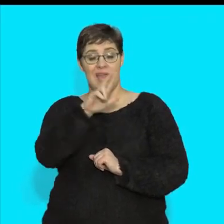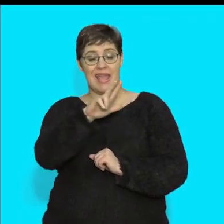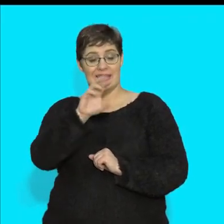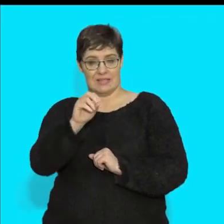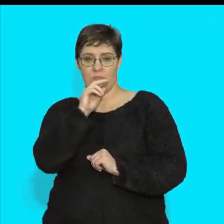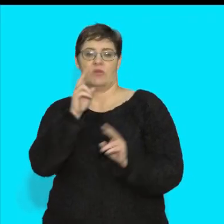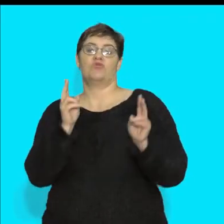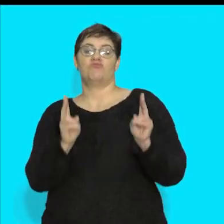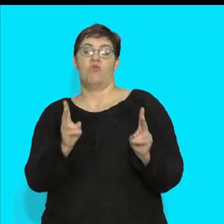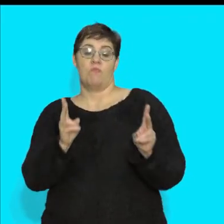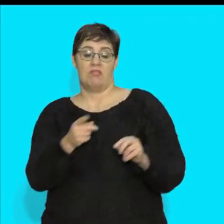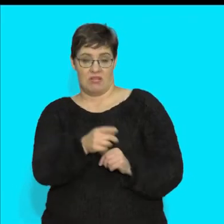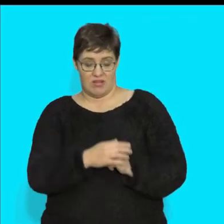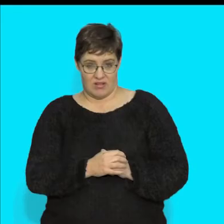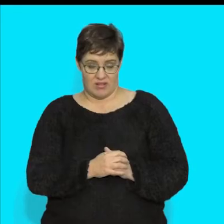normal reading,